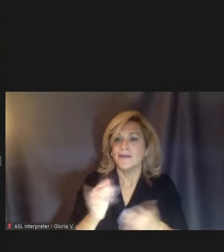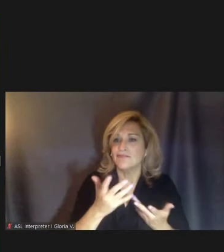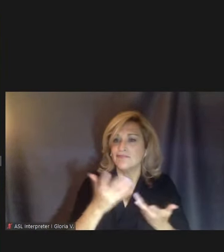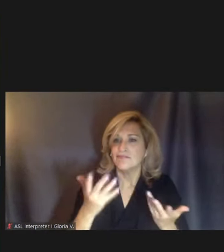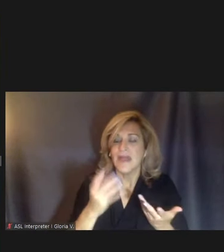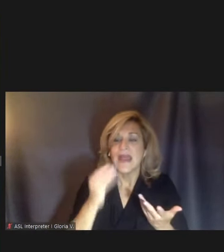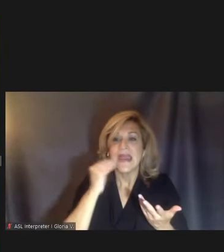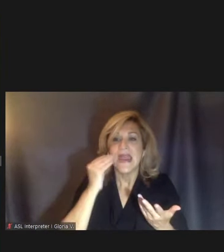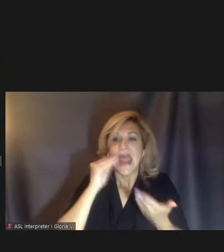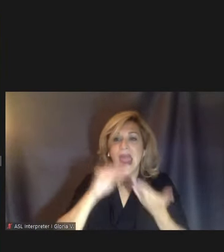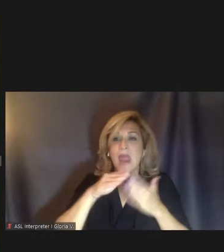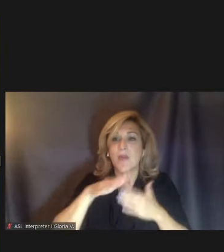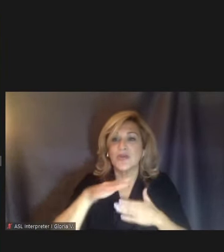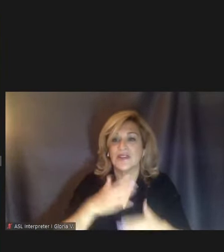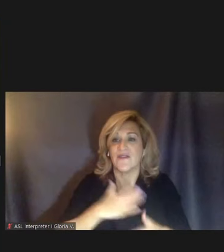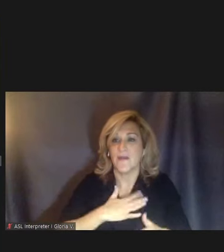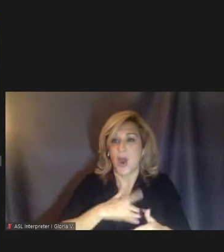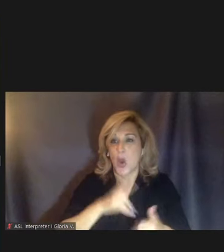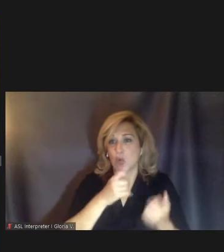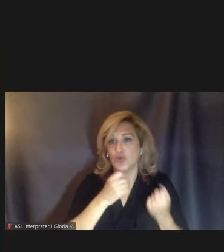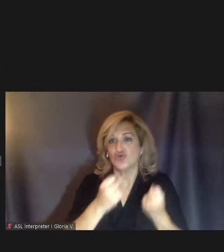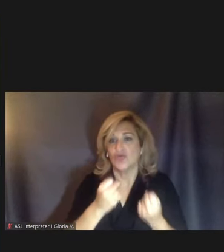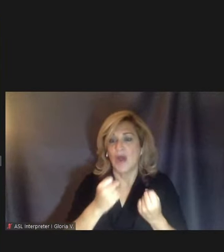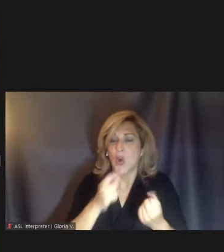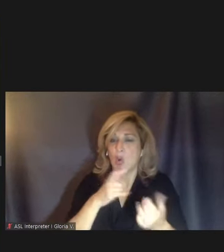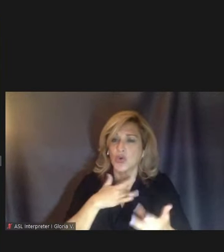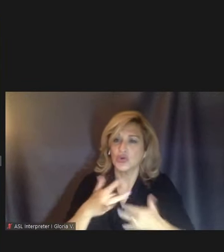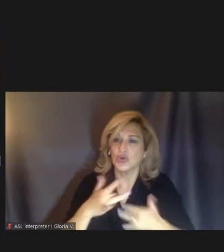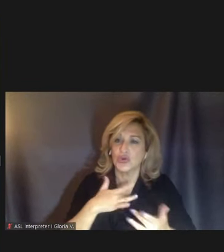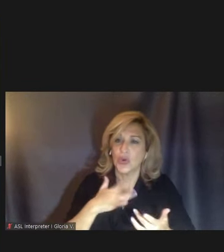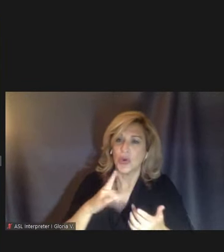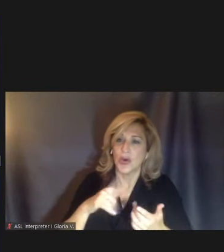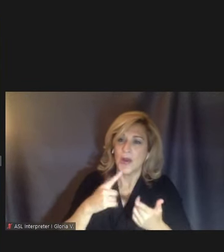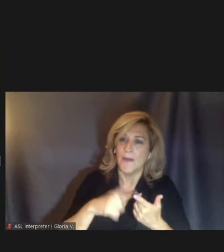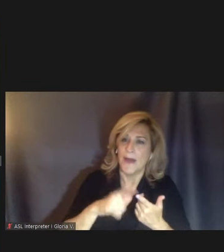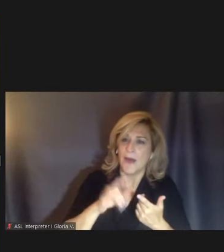neighbors of mine who drive who are concerned about their ability to pay this toll.